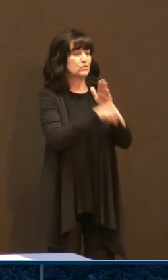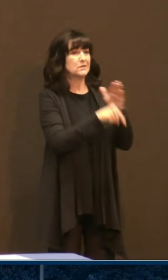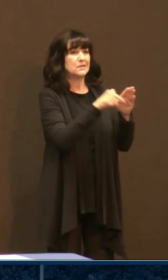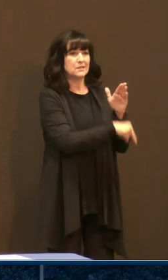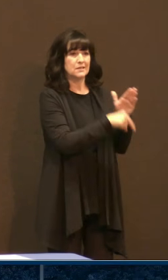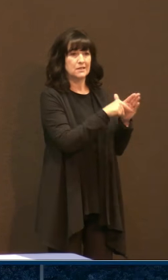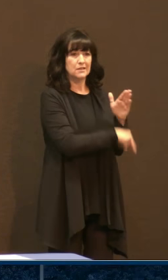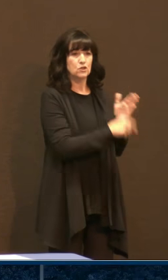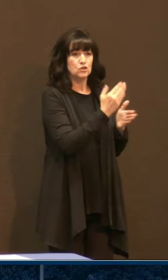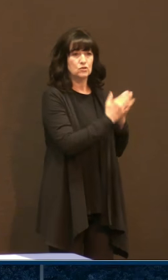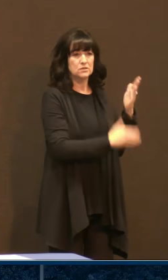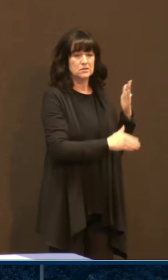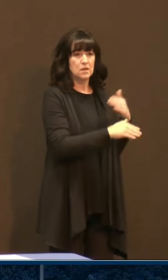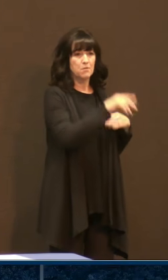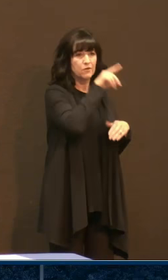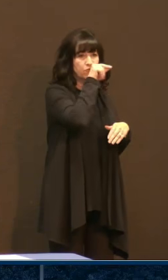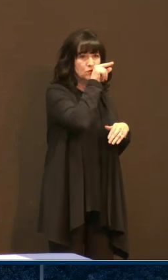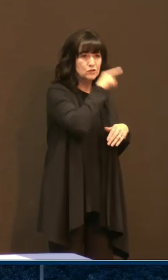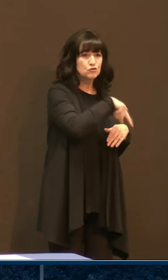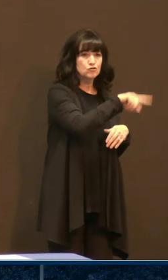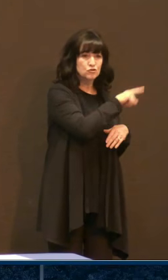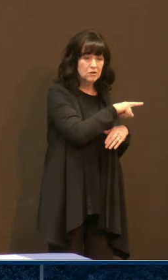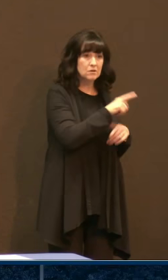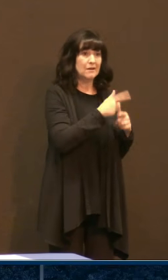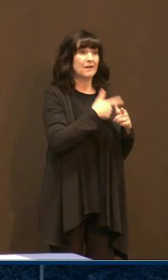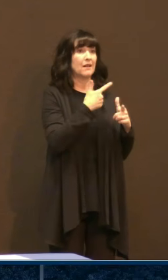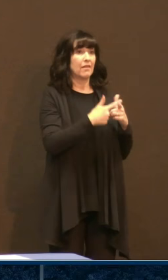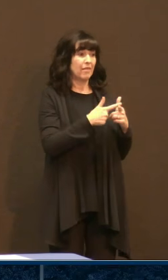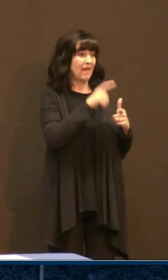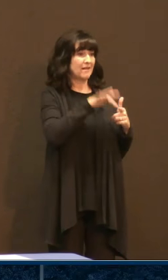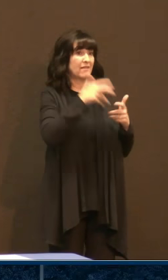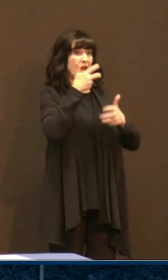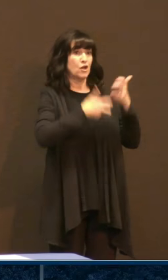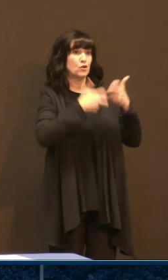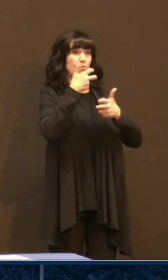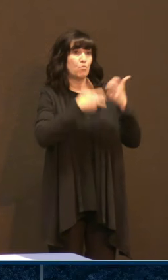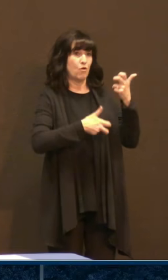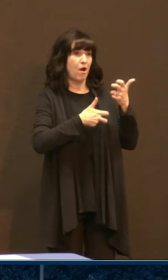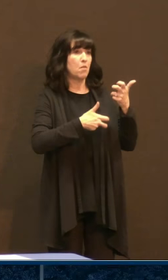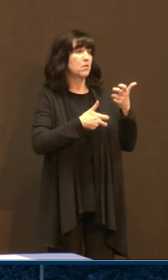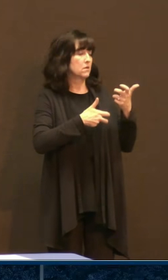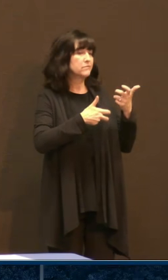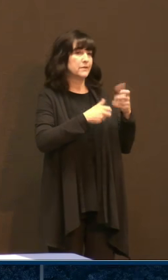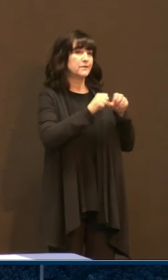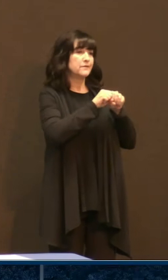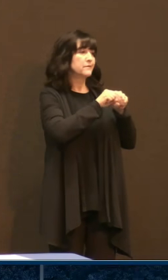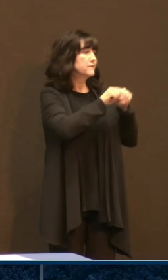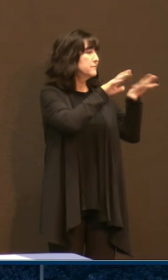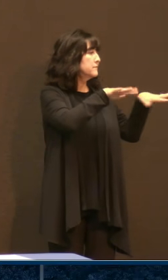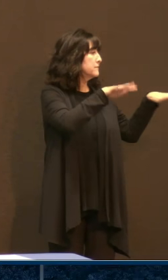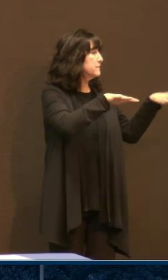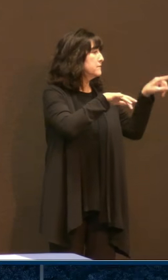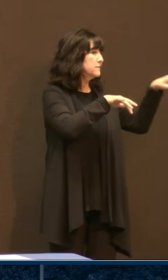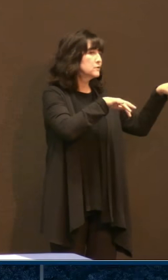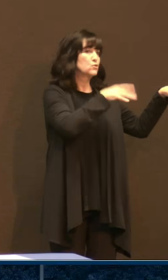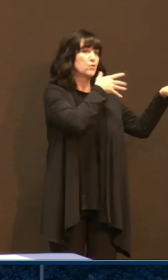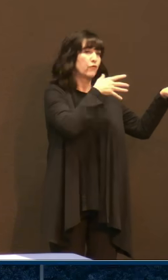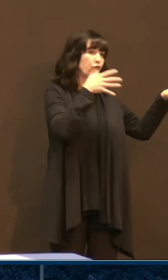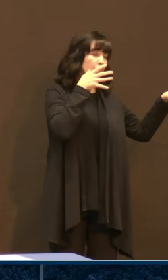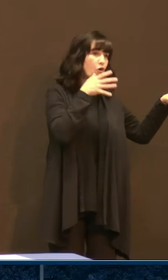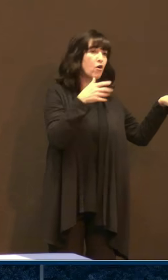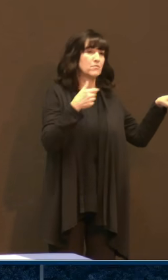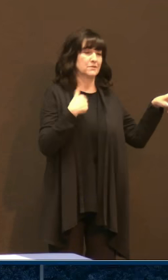that backs up into the growers and our family farmers who aren't getting flocks. I was on the mayor's call today with all the